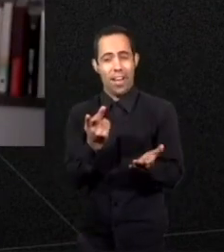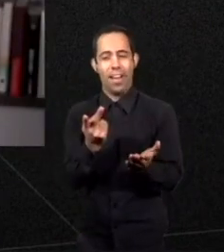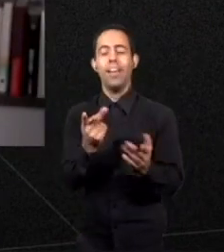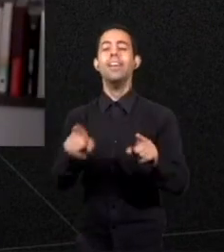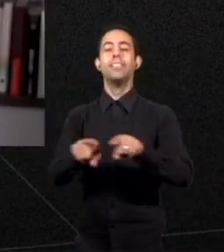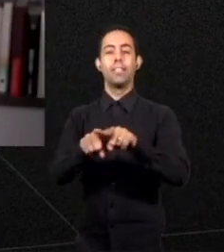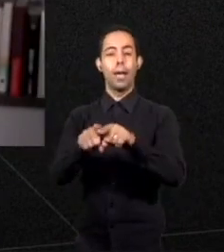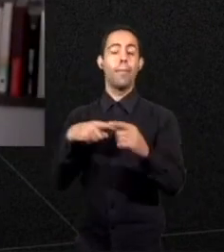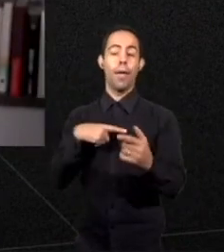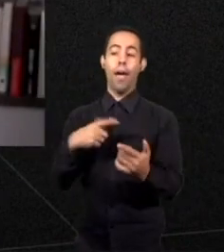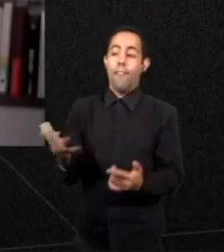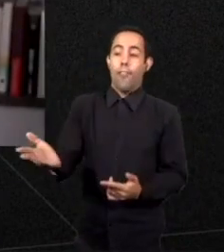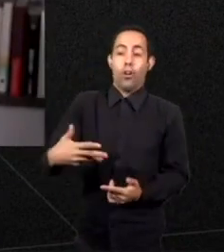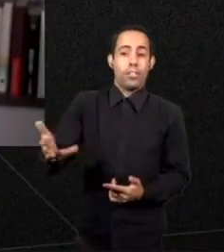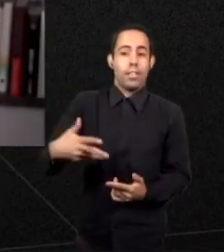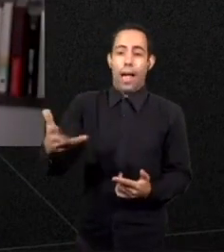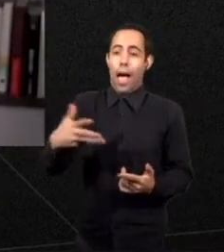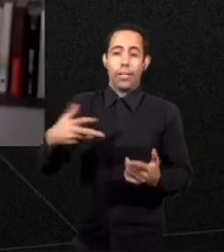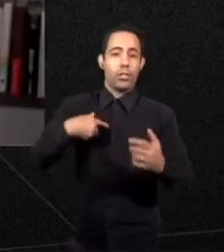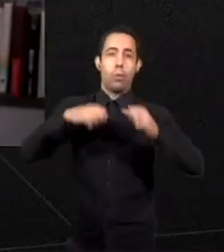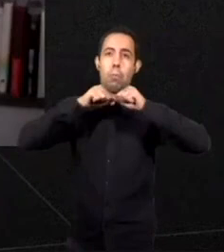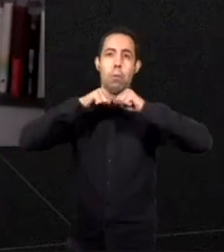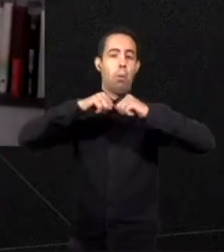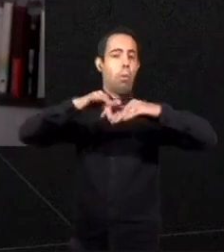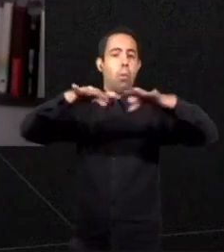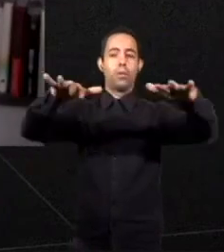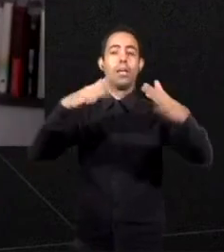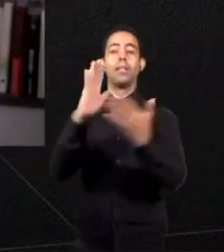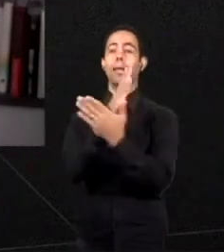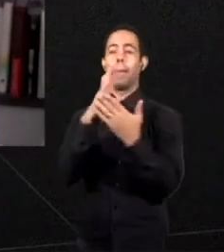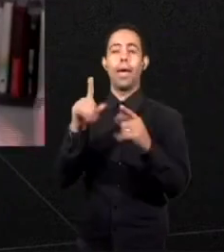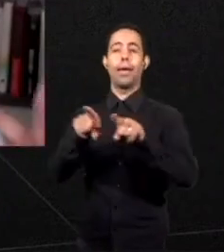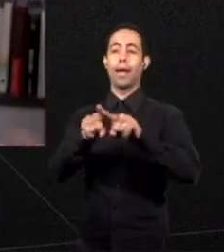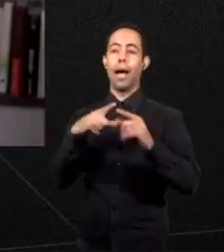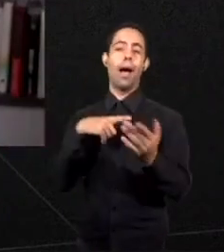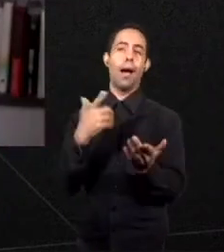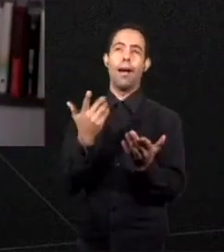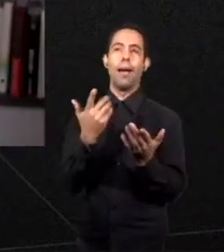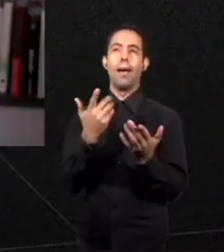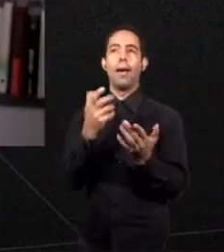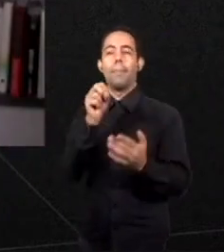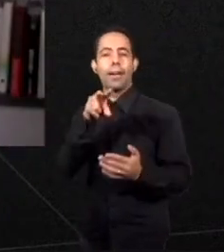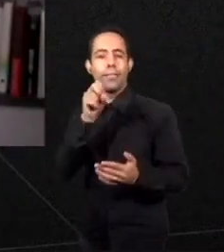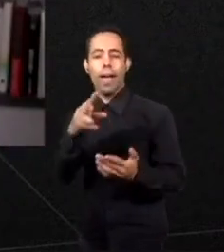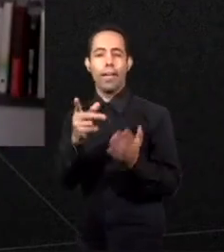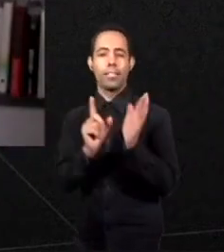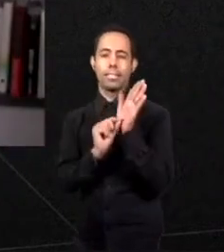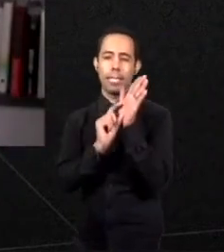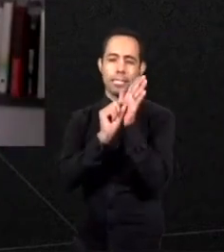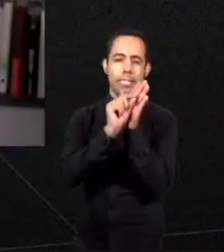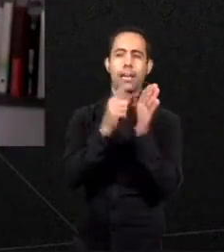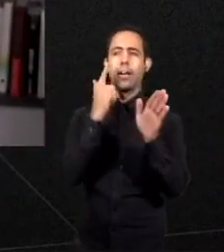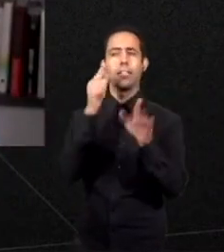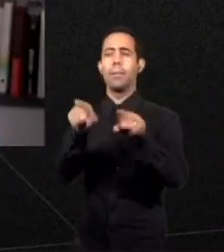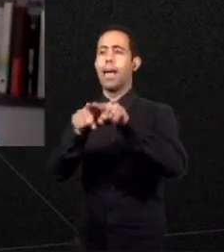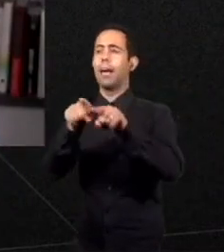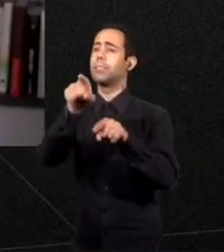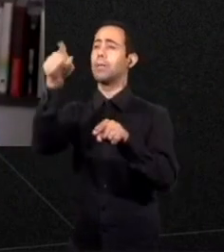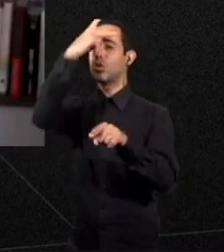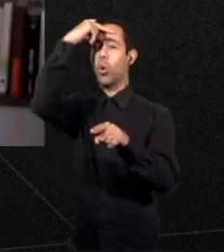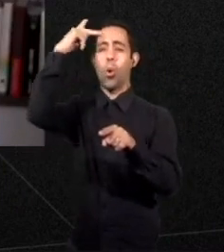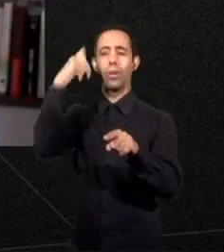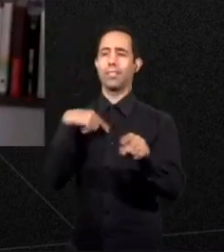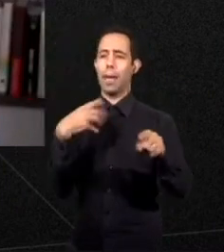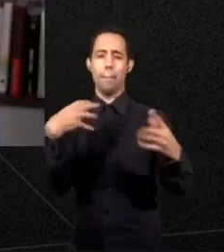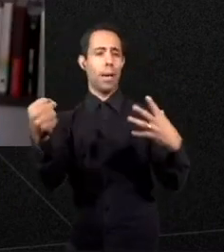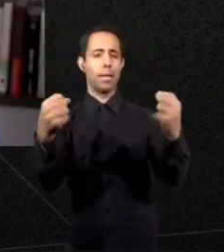which viruses and bacteria can travel around the world and infect people. That's absolutely true. But we